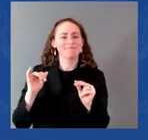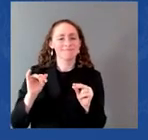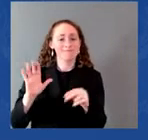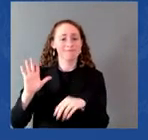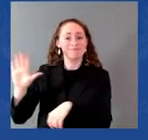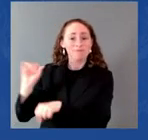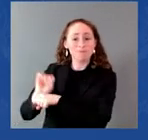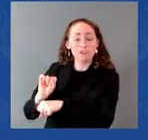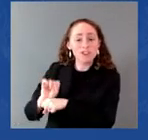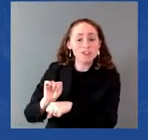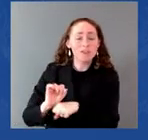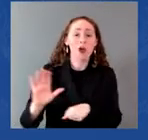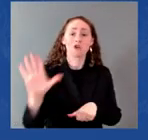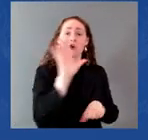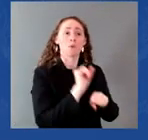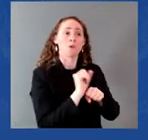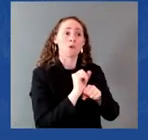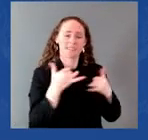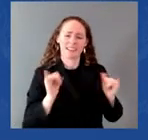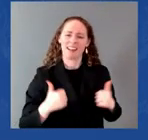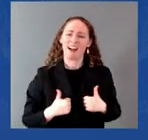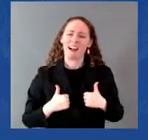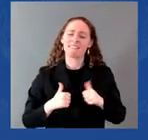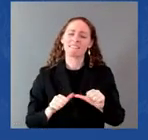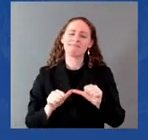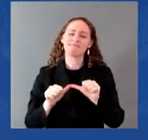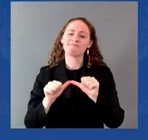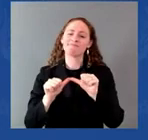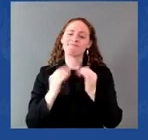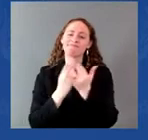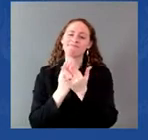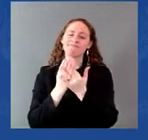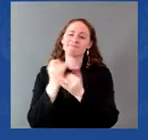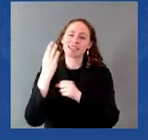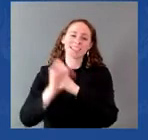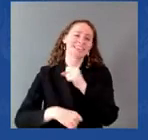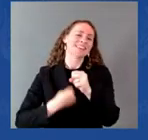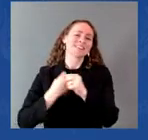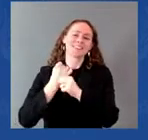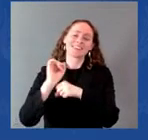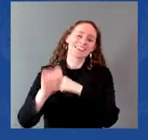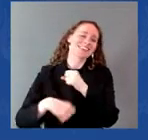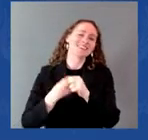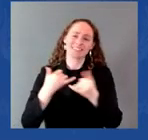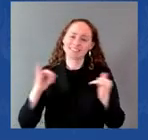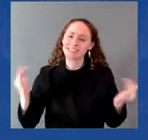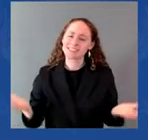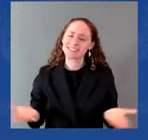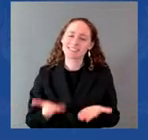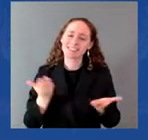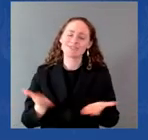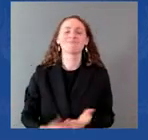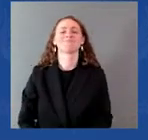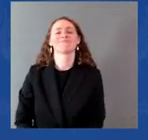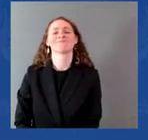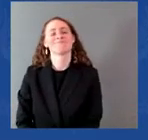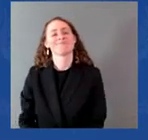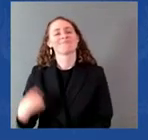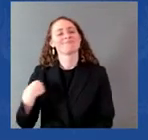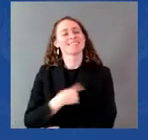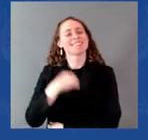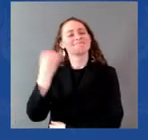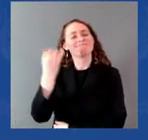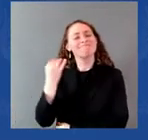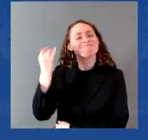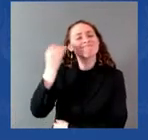pleasure of hosting last year's honorees, Joan Baez, Garth Brooks, Dick Van Dyke, Debbie Allen, Meteor. I think